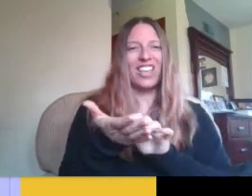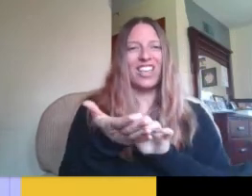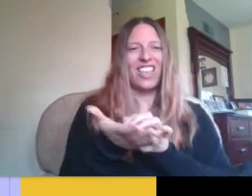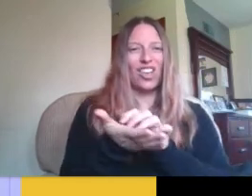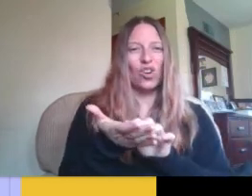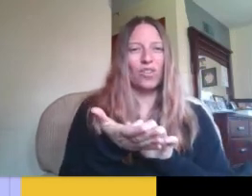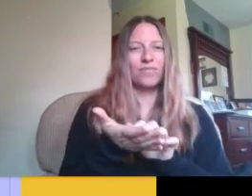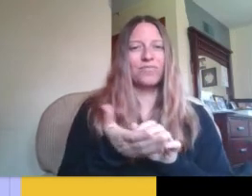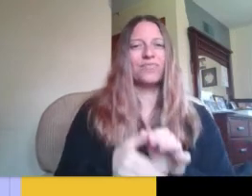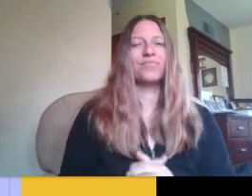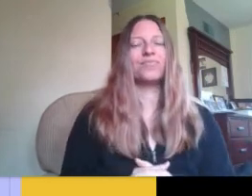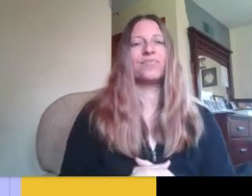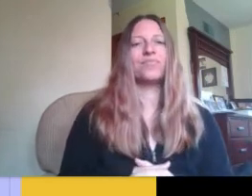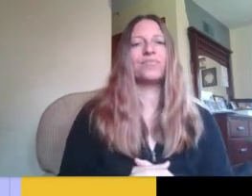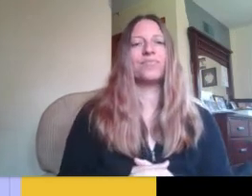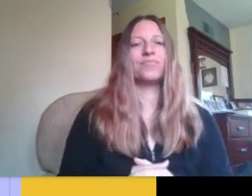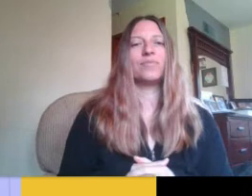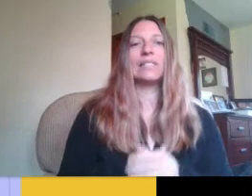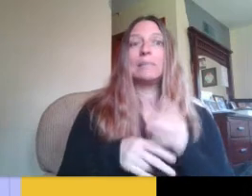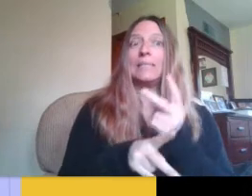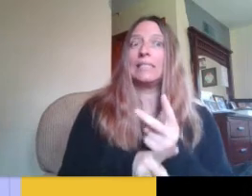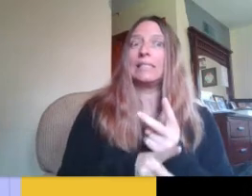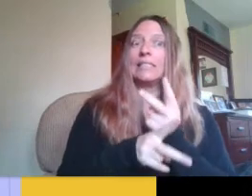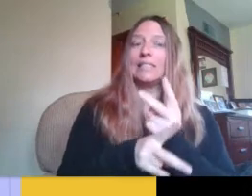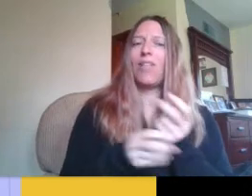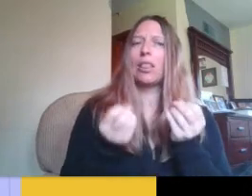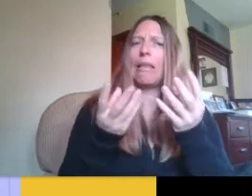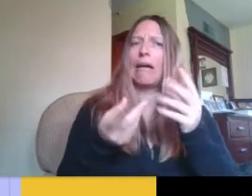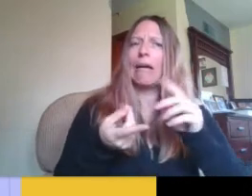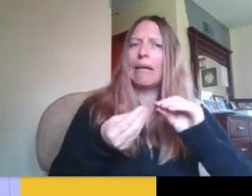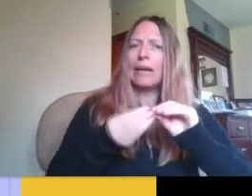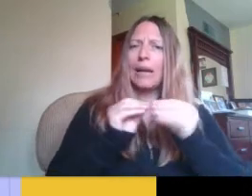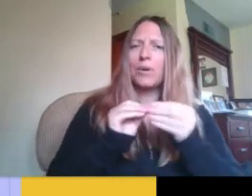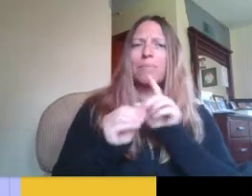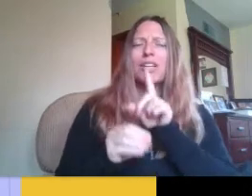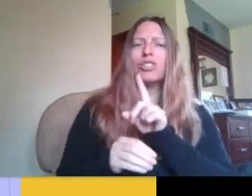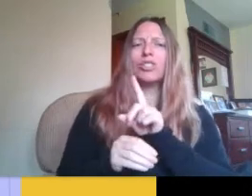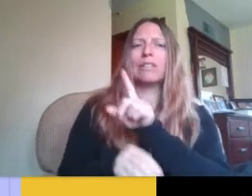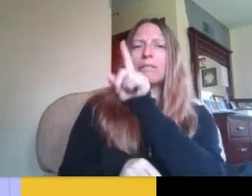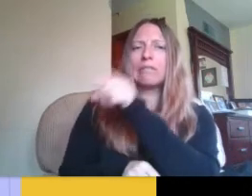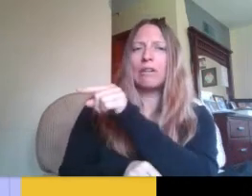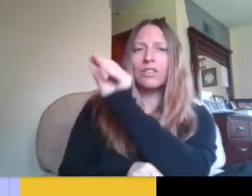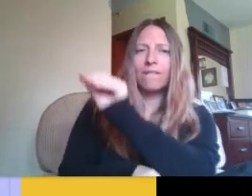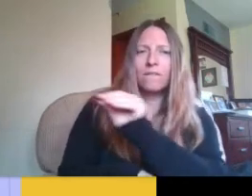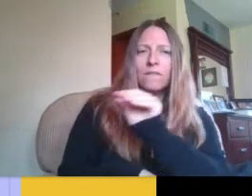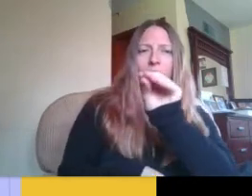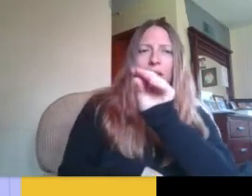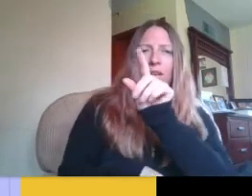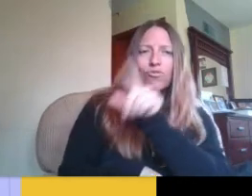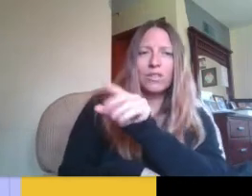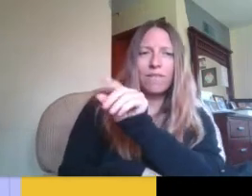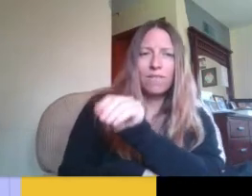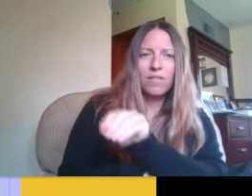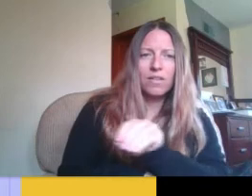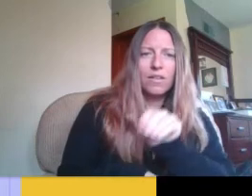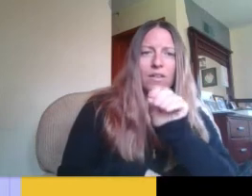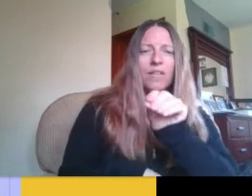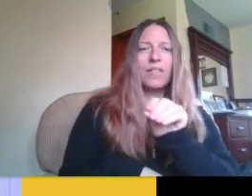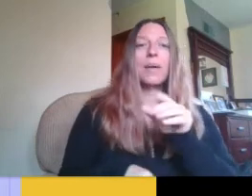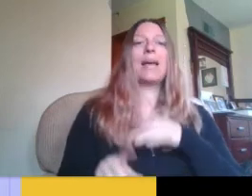if you want to. Either way, be careful since that's a lot of numbers to add up and we don't want to make a mistake. The answer I get is